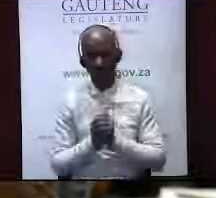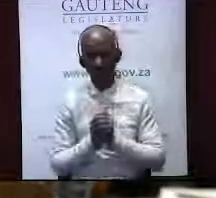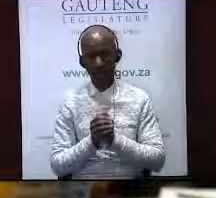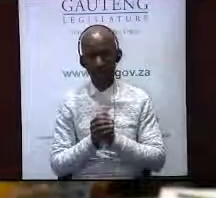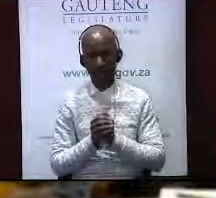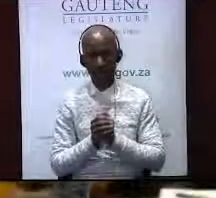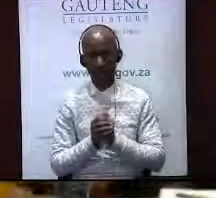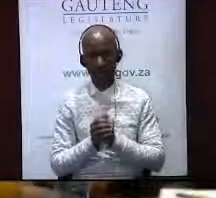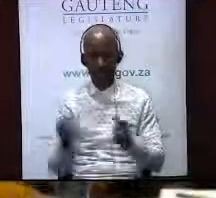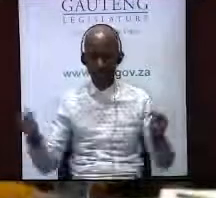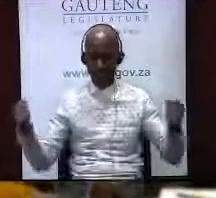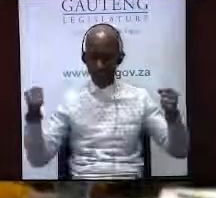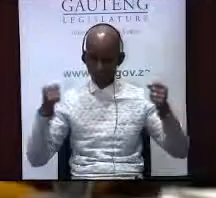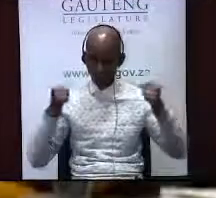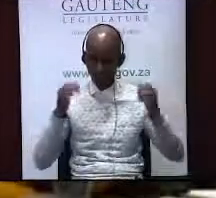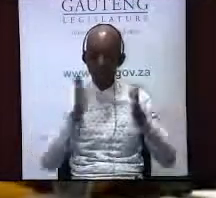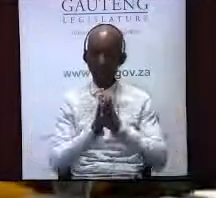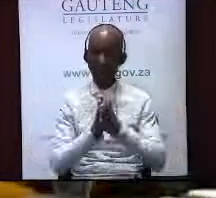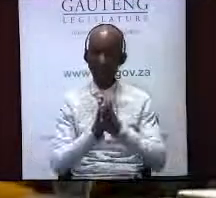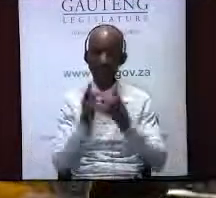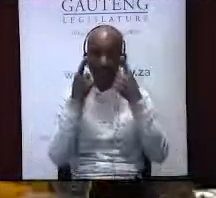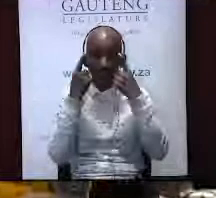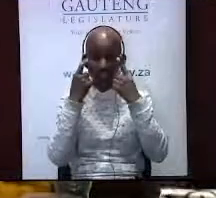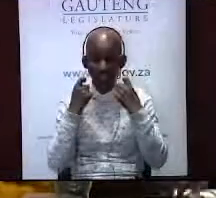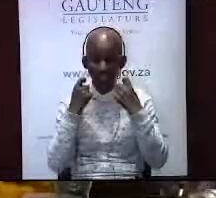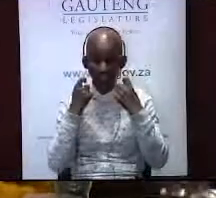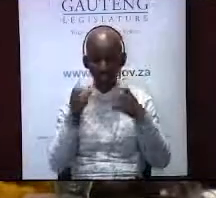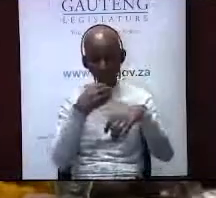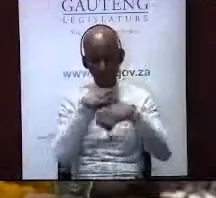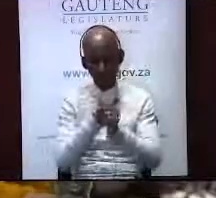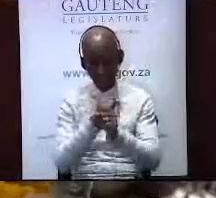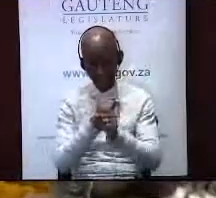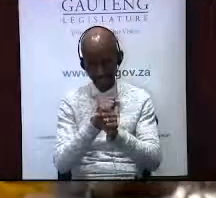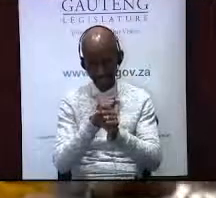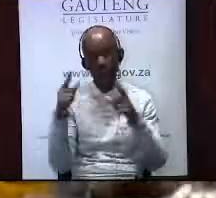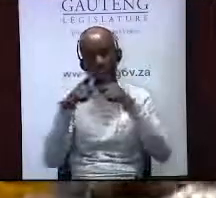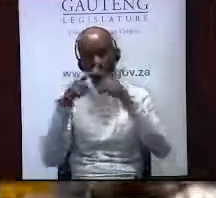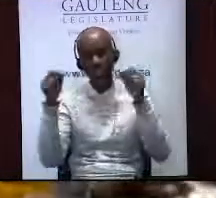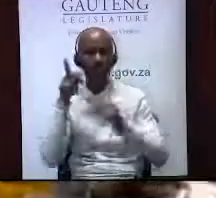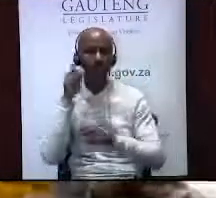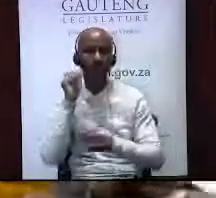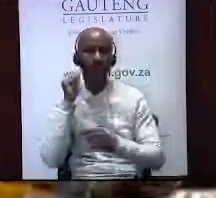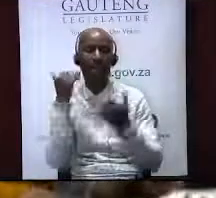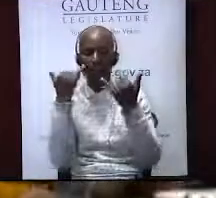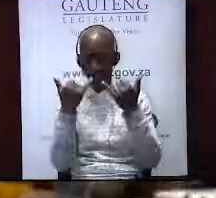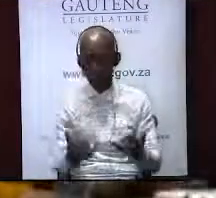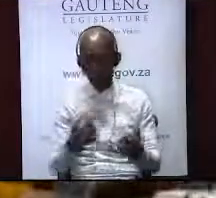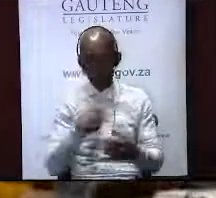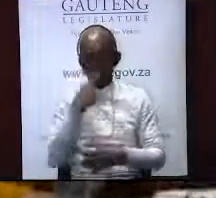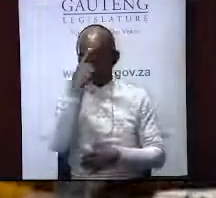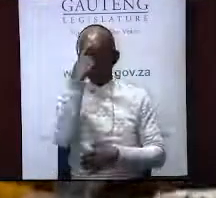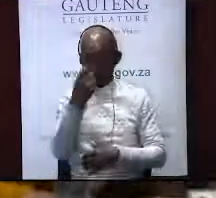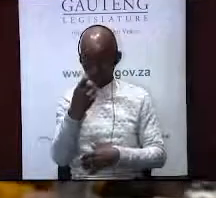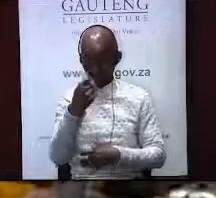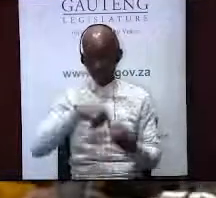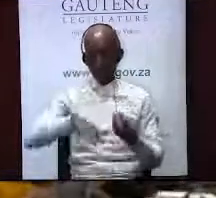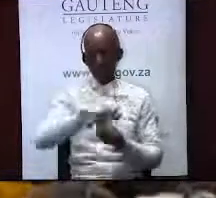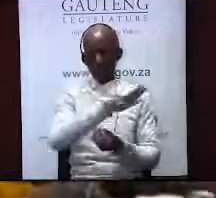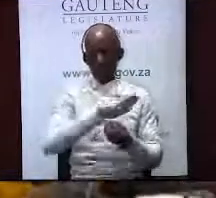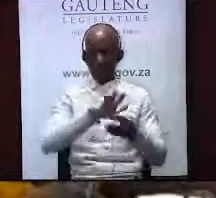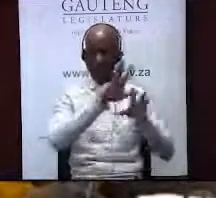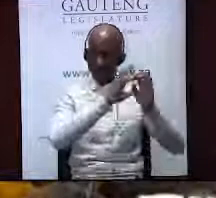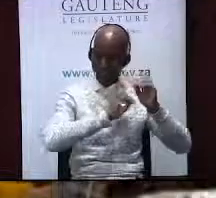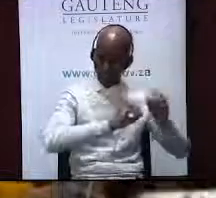the muscle and the tears makes them a complete man. So I believe firmly in teaching